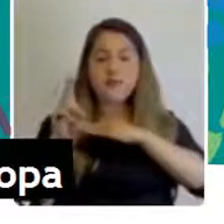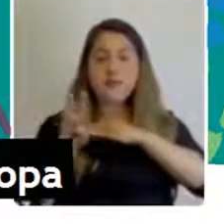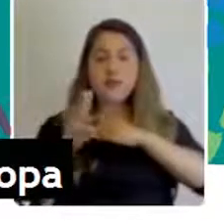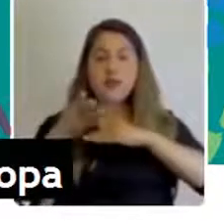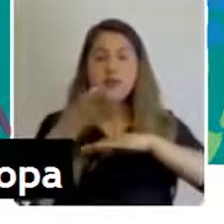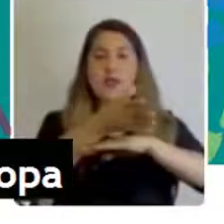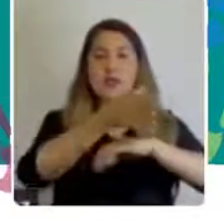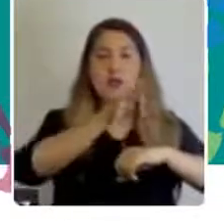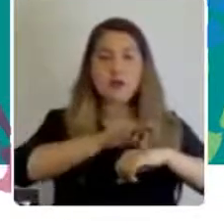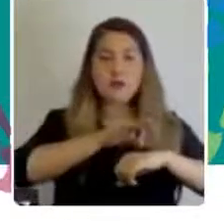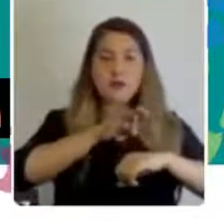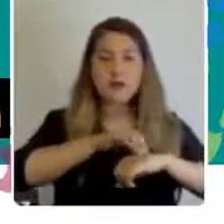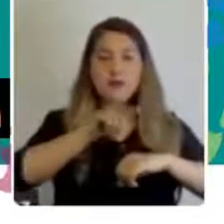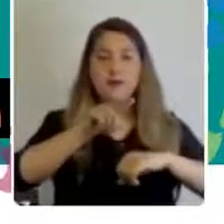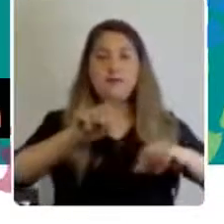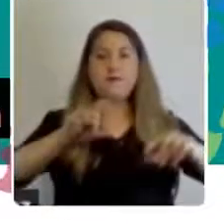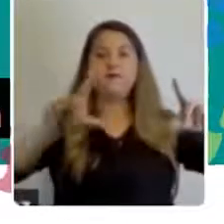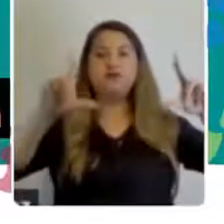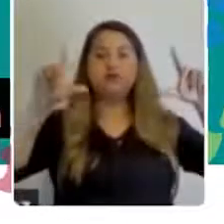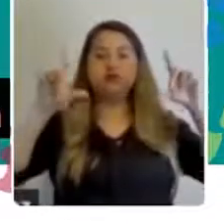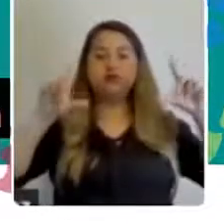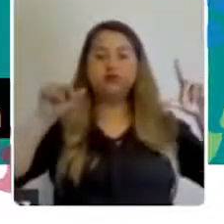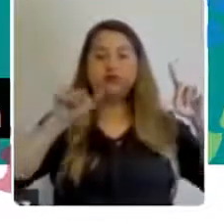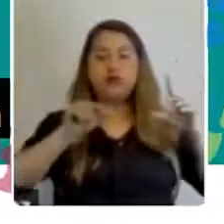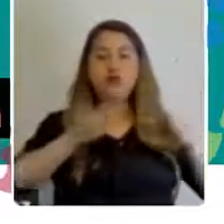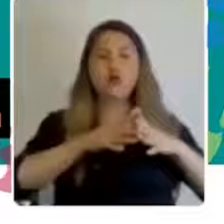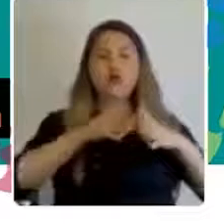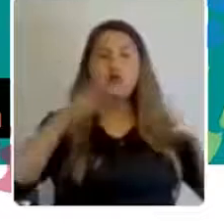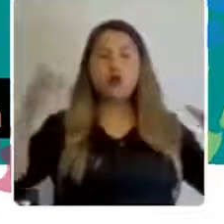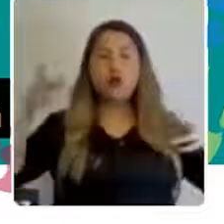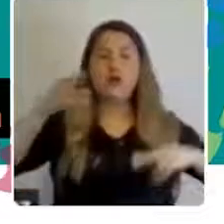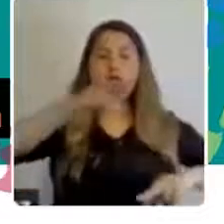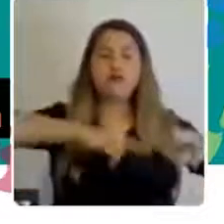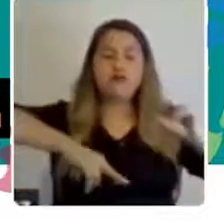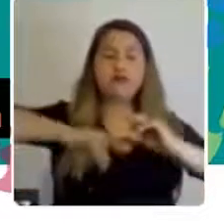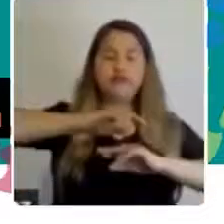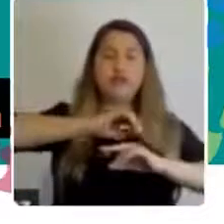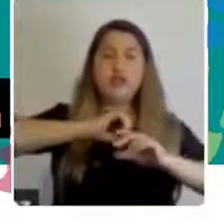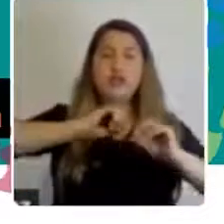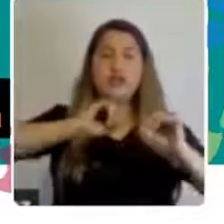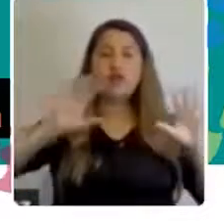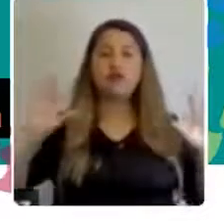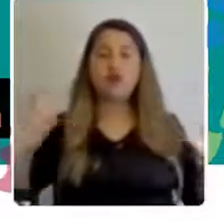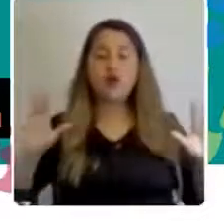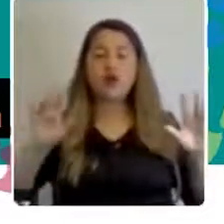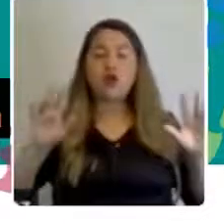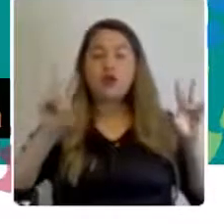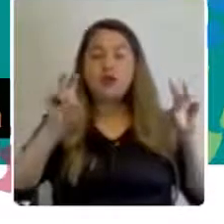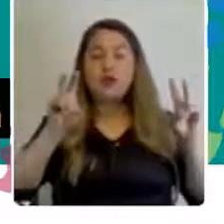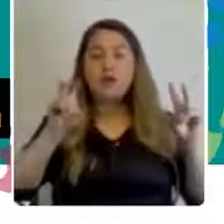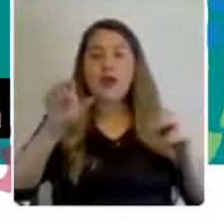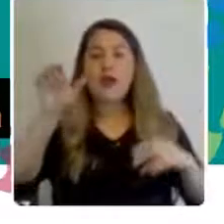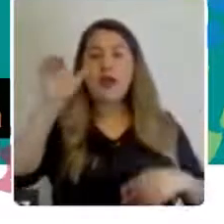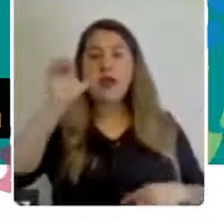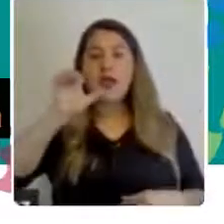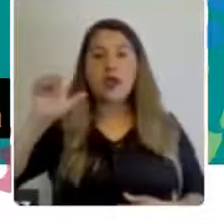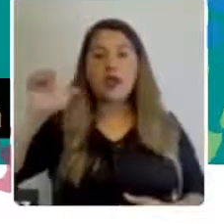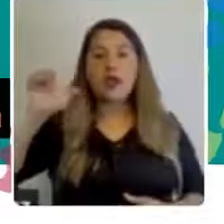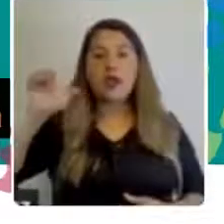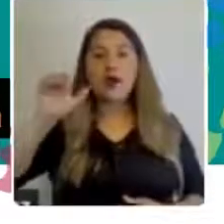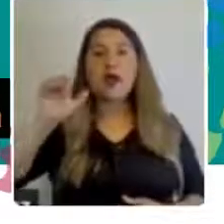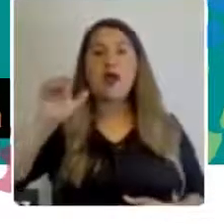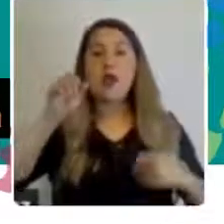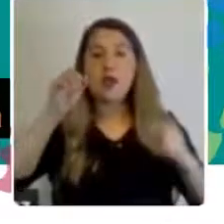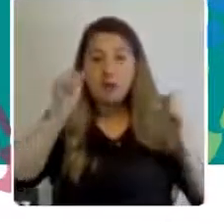rare disease in Europe. And as you can see, this has been launched in March 2017